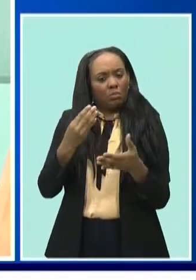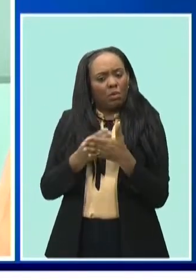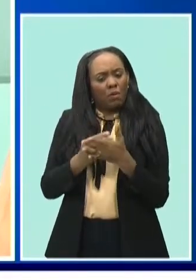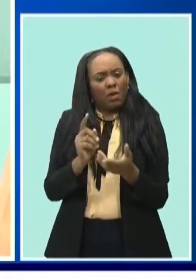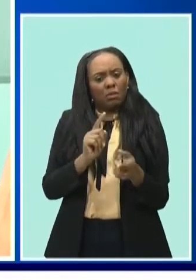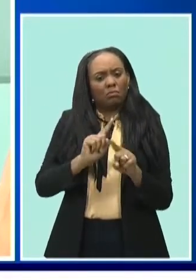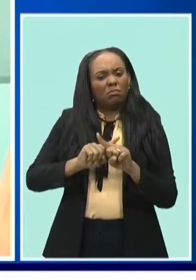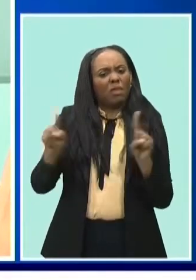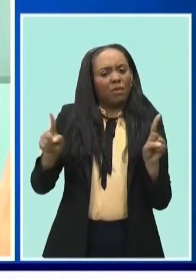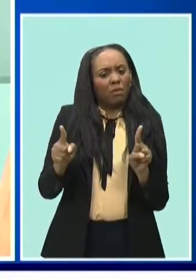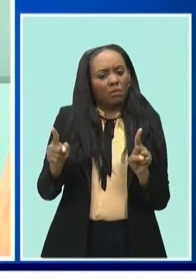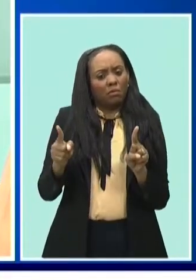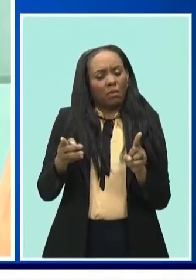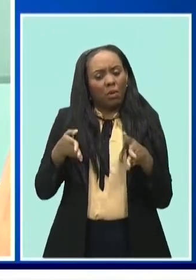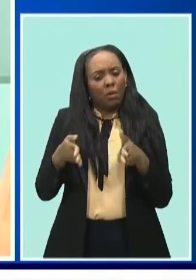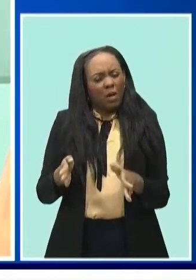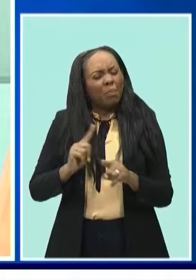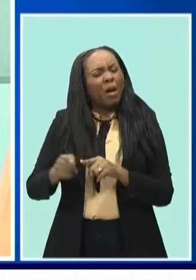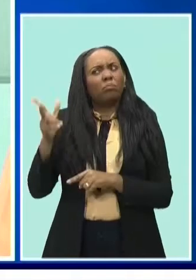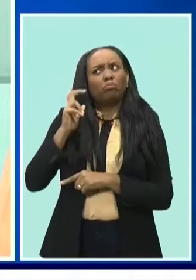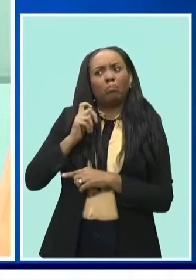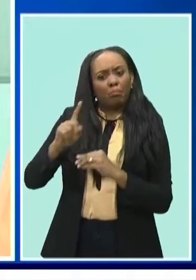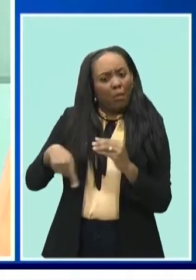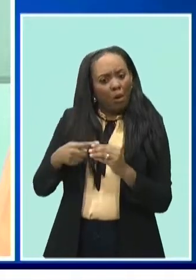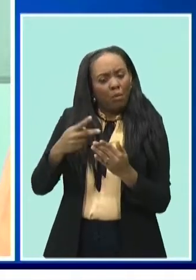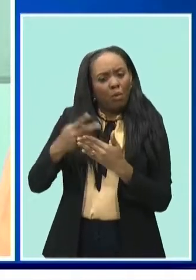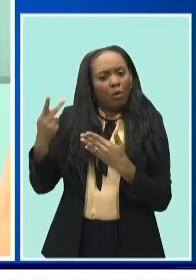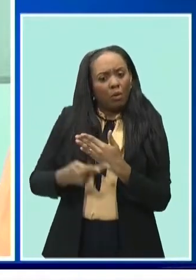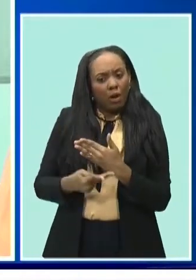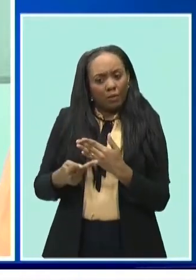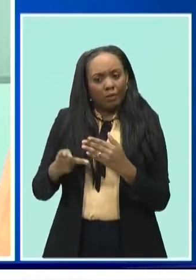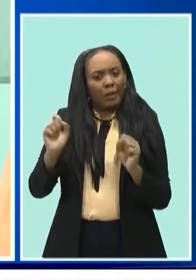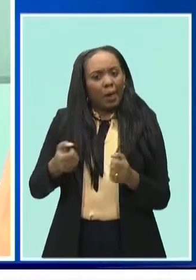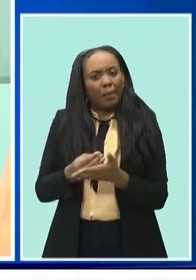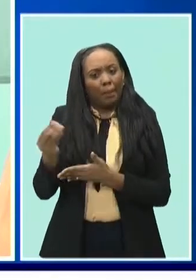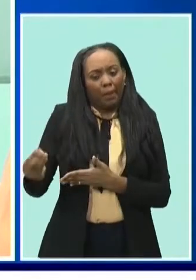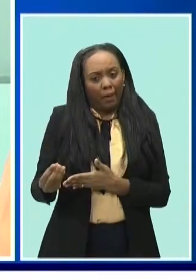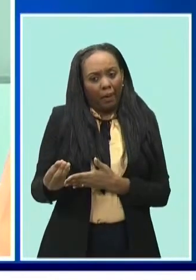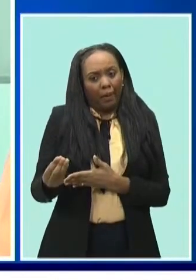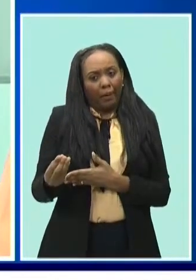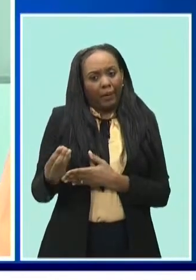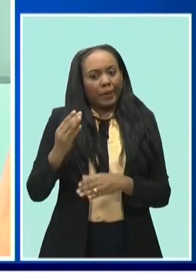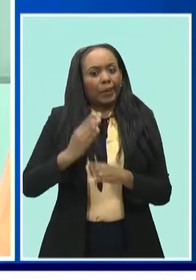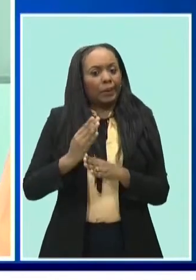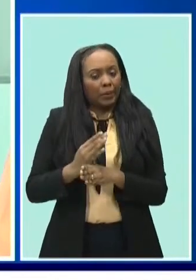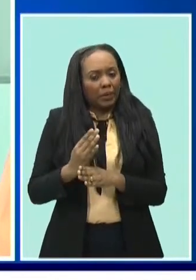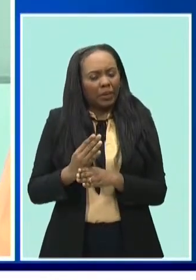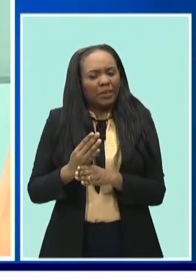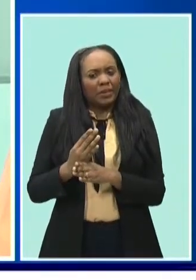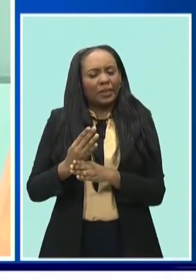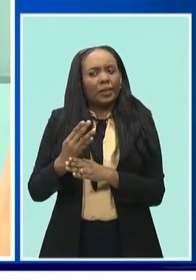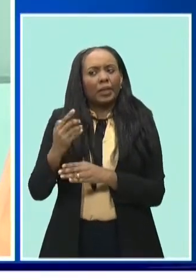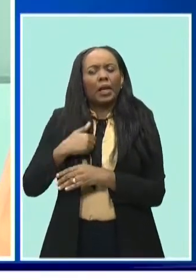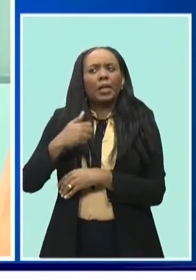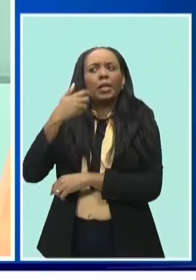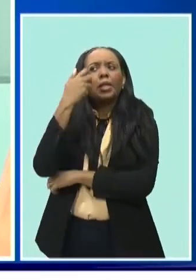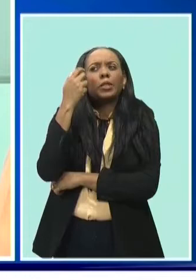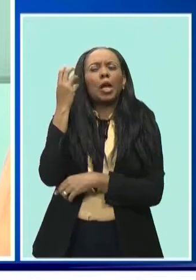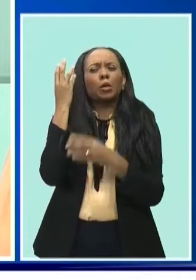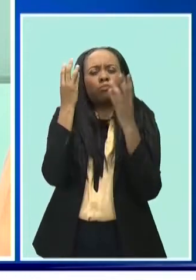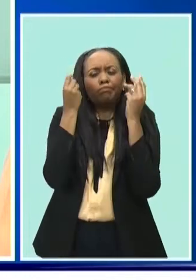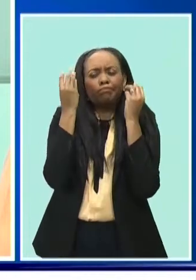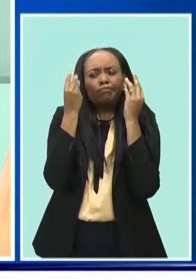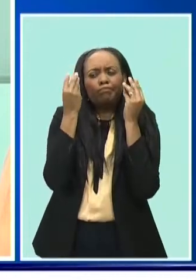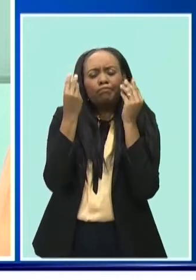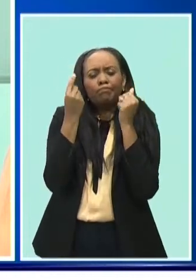But when I heard about the T.A.P program, and information came to me along with